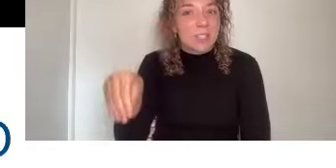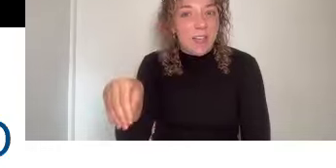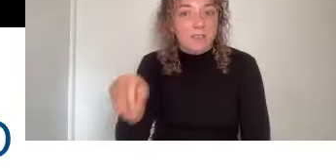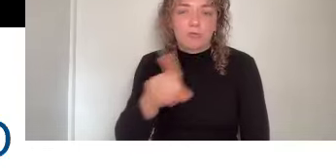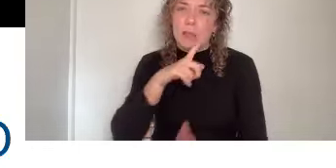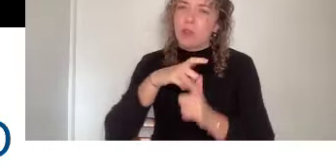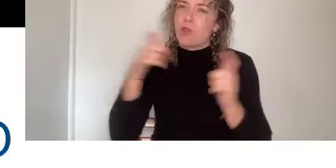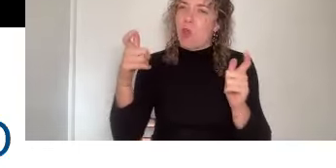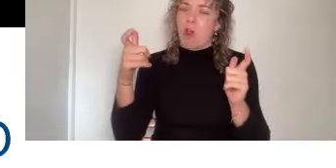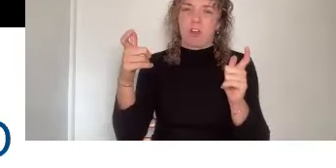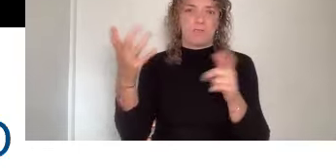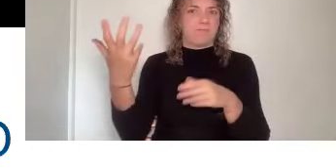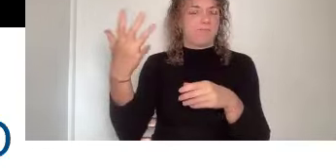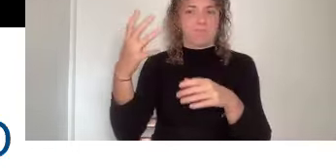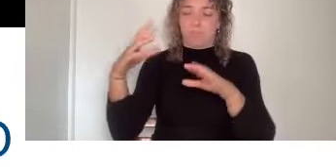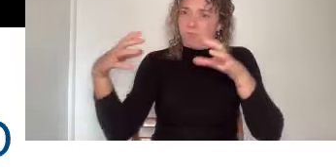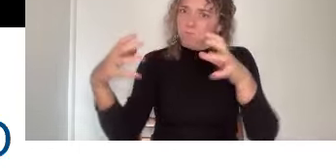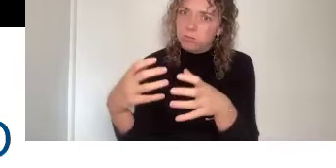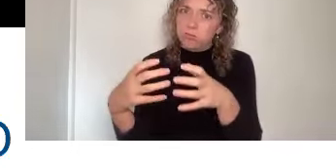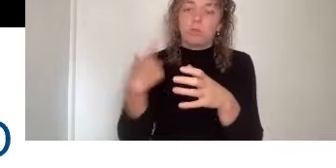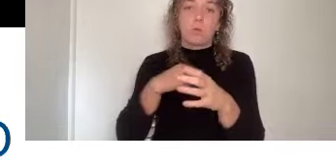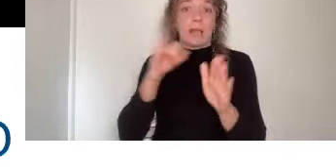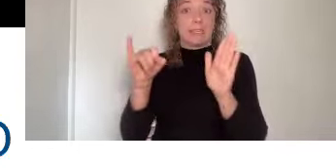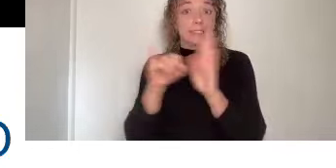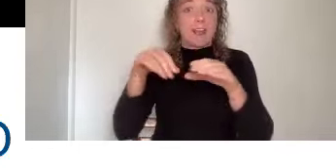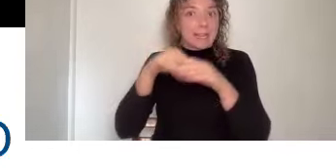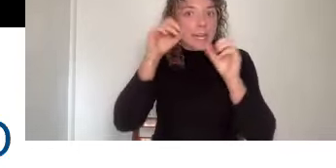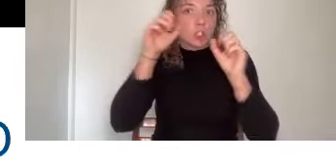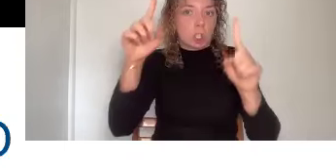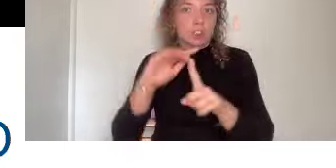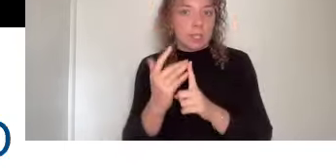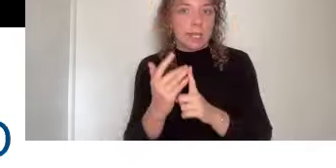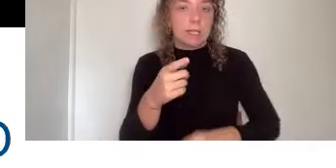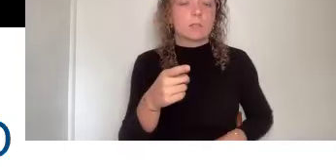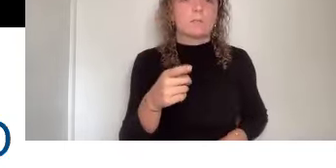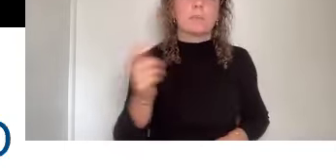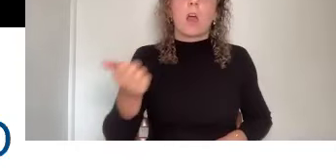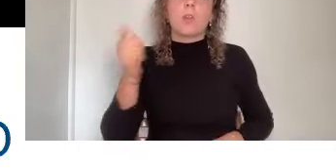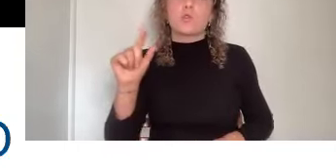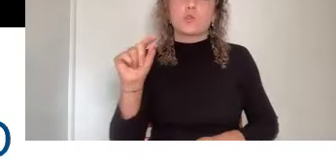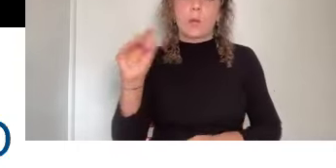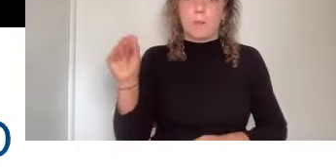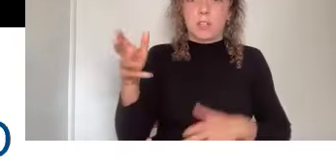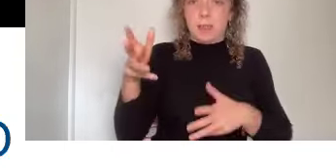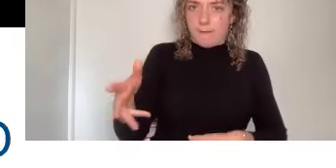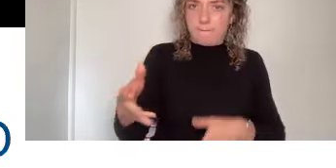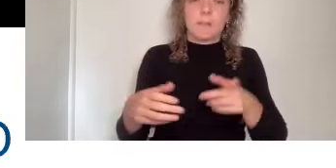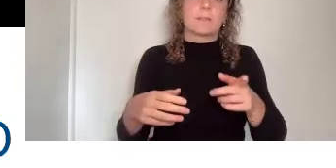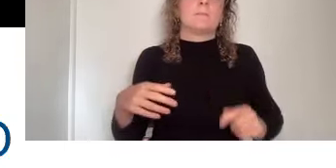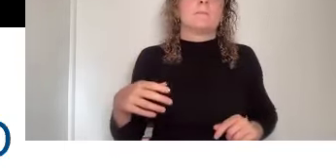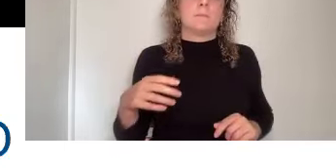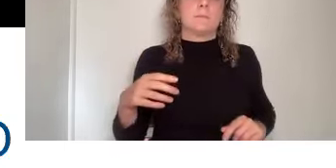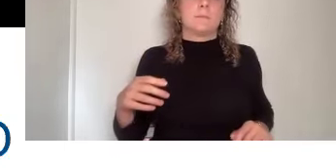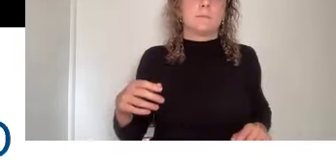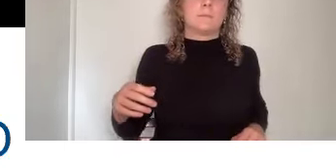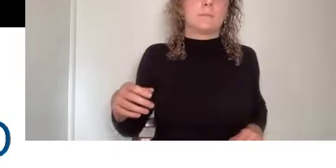very large number of folks that we are identifying within education. So the other 20% or